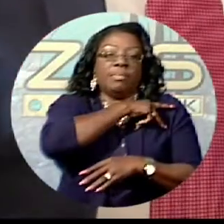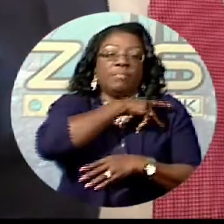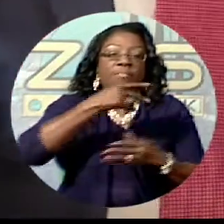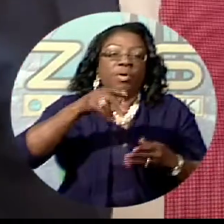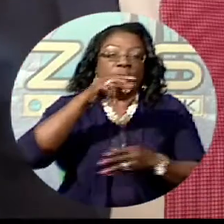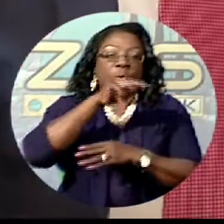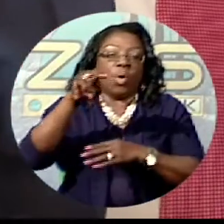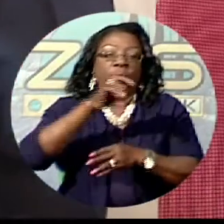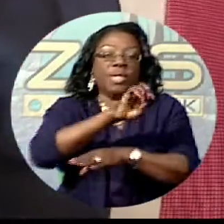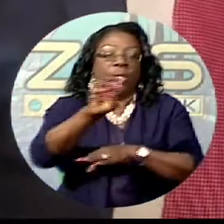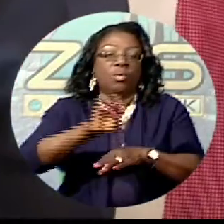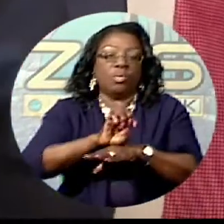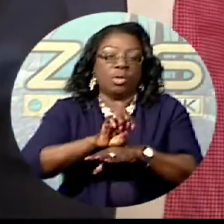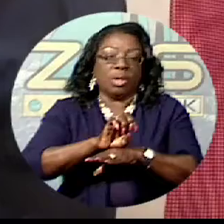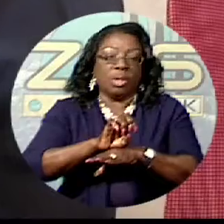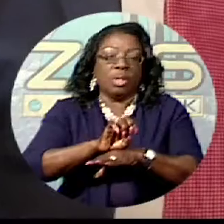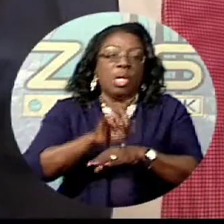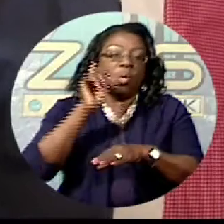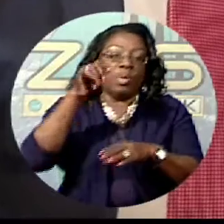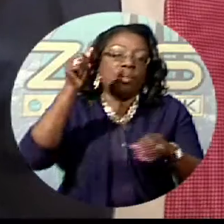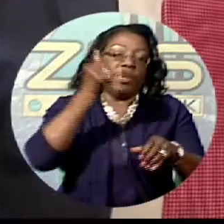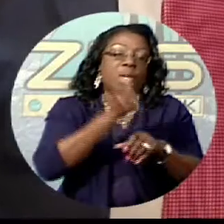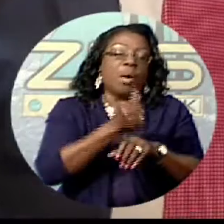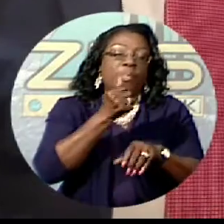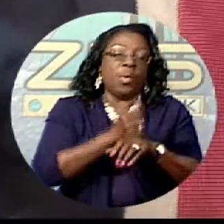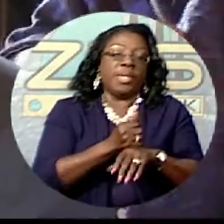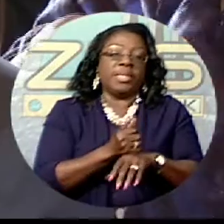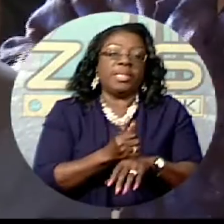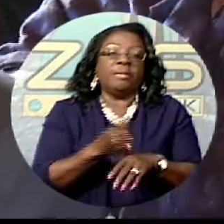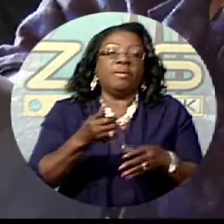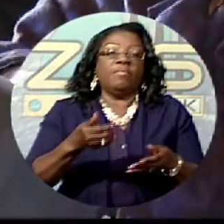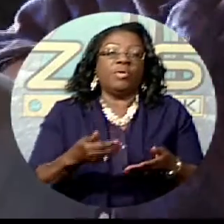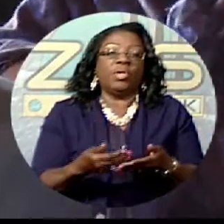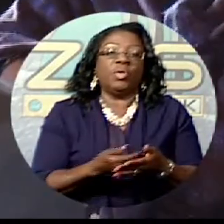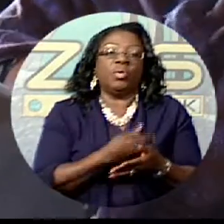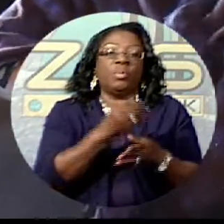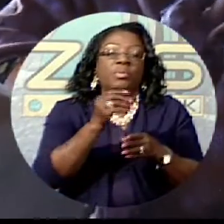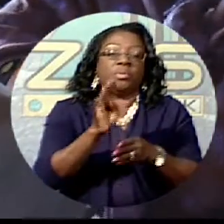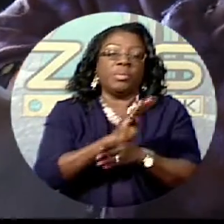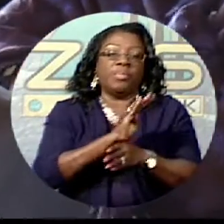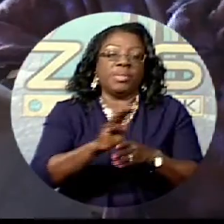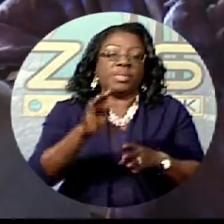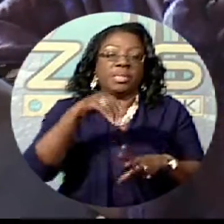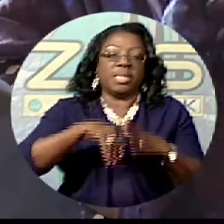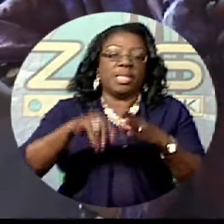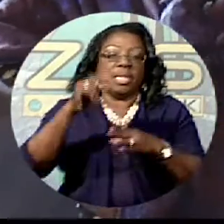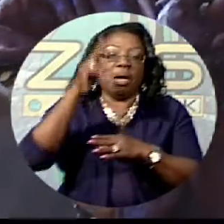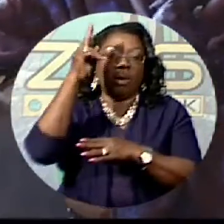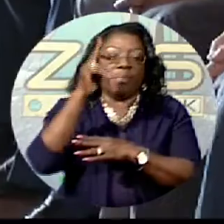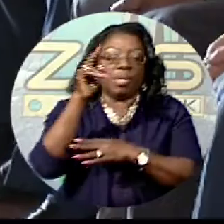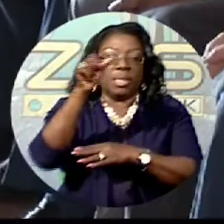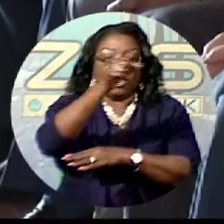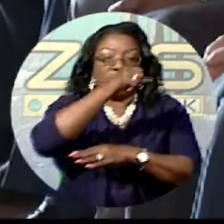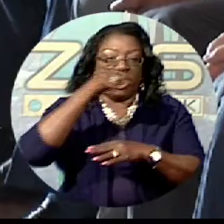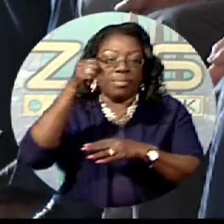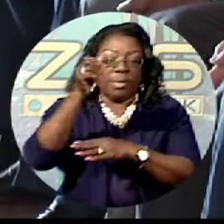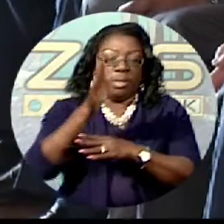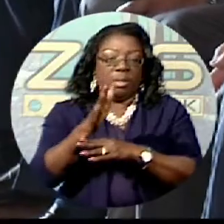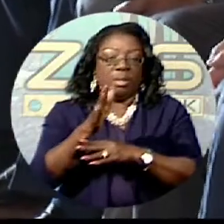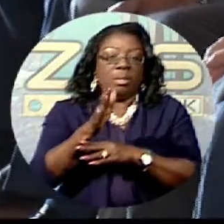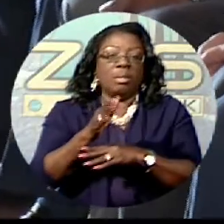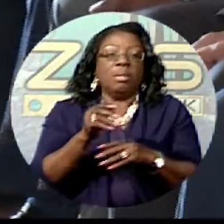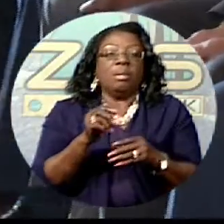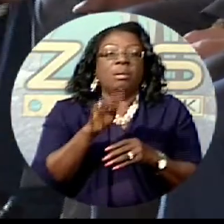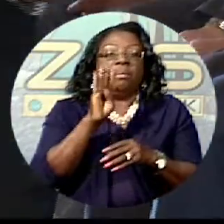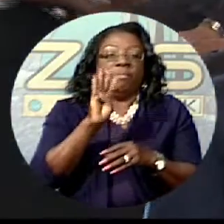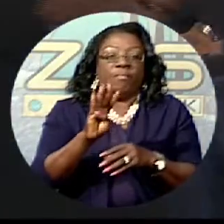be appointed as a new leader of opposition business in the lower chamber. Butler-Turner also revealed that the appointments of four FNM senators